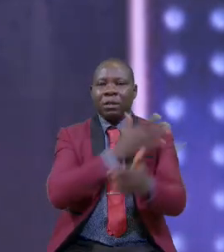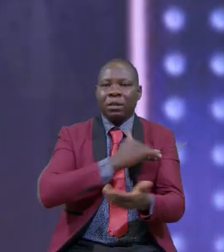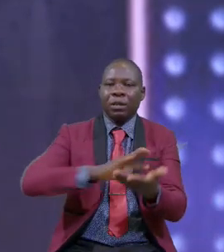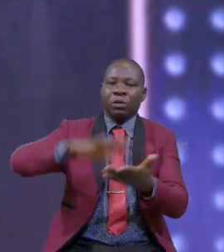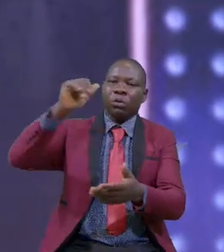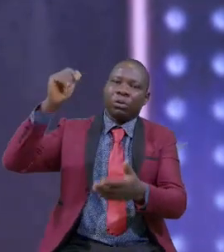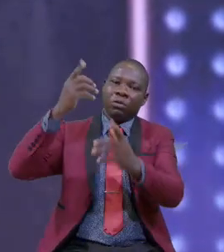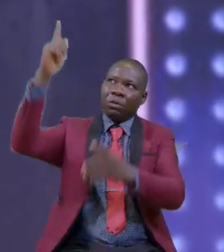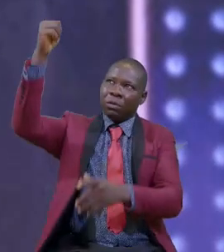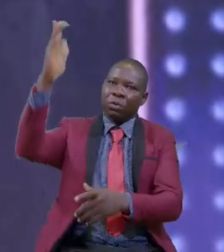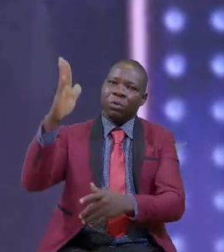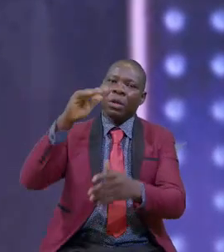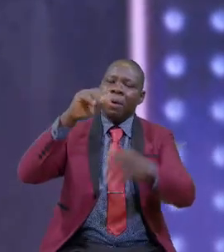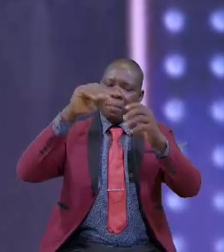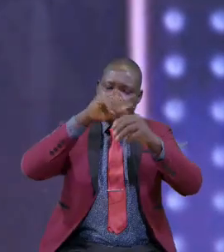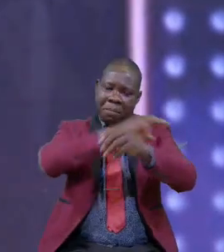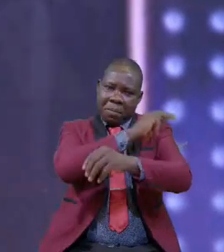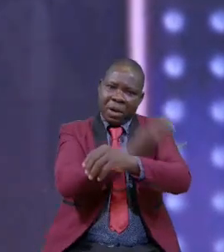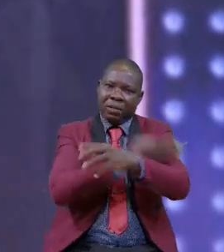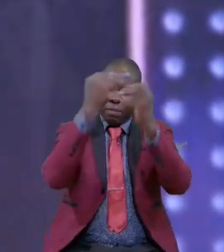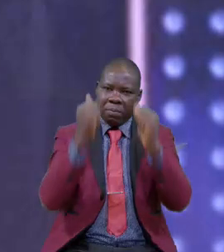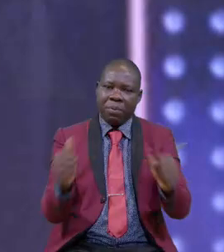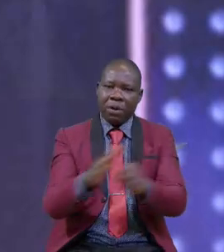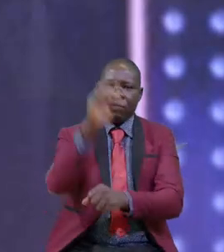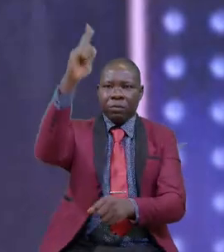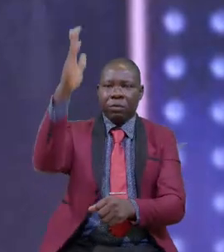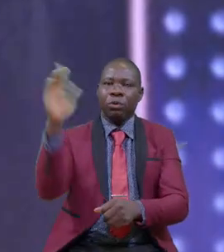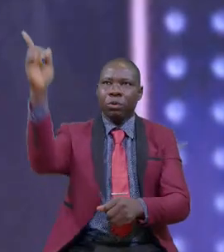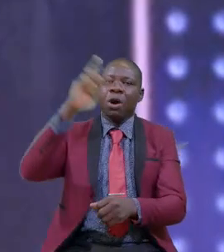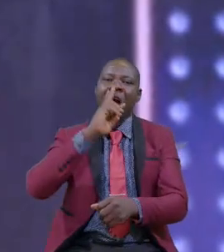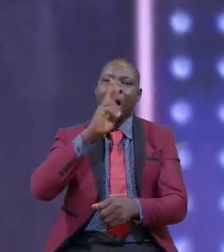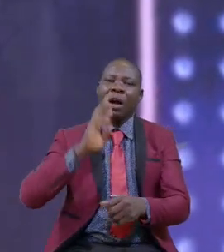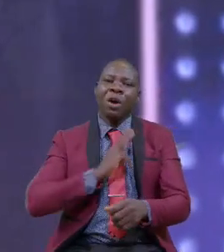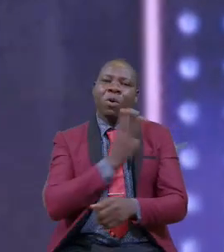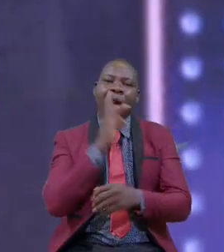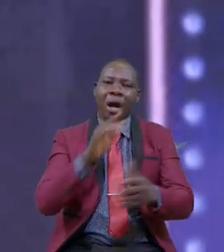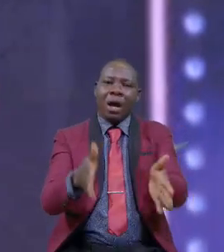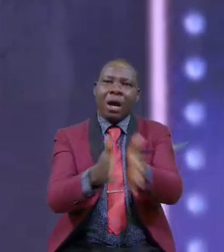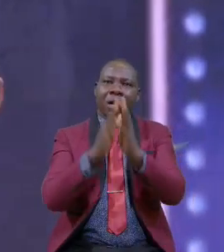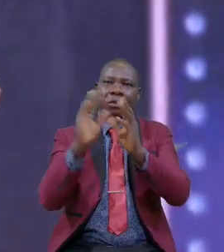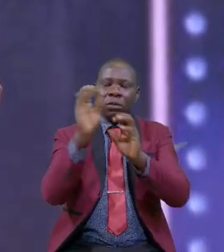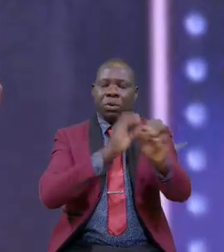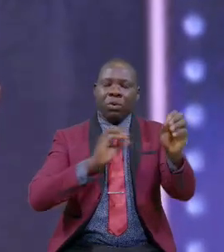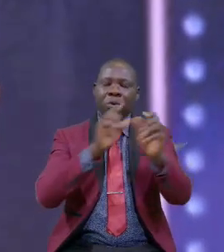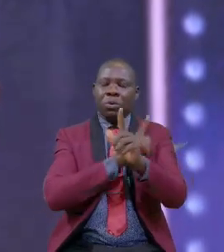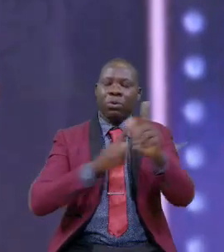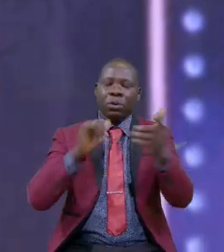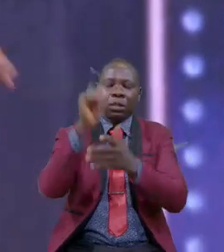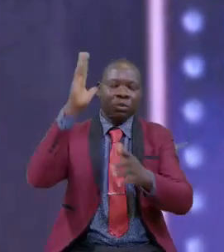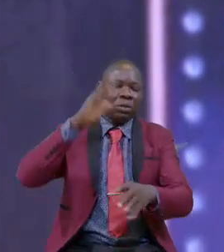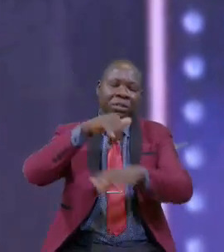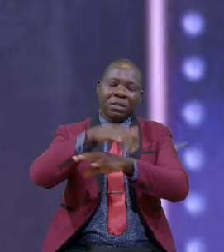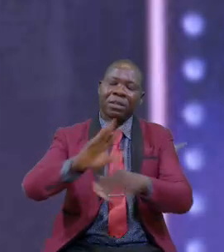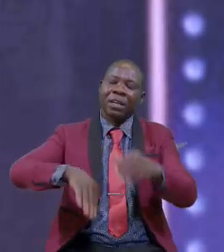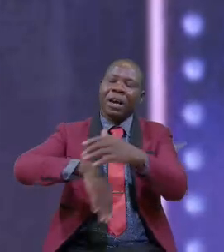you are. We're asking, oh Lord, you will send forth anointing and blessing and